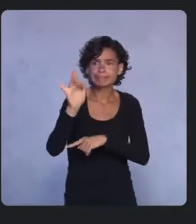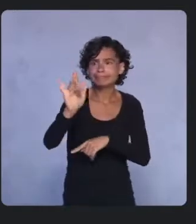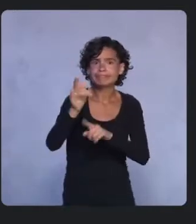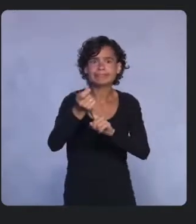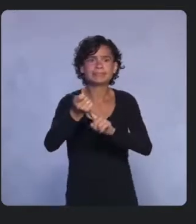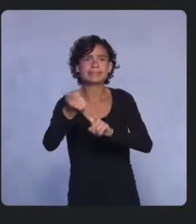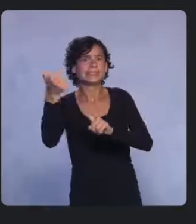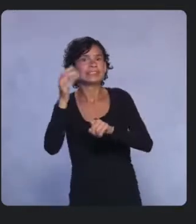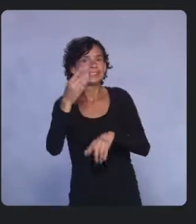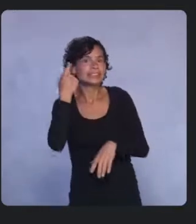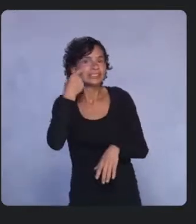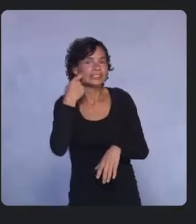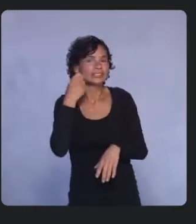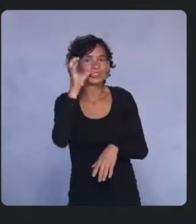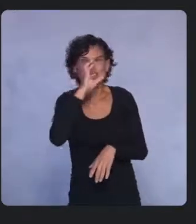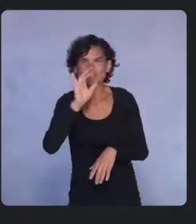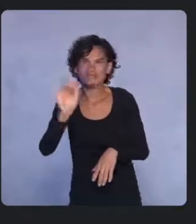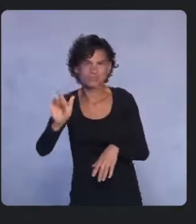account.